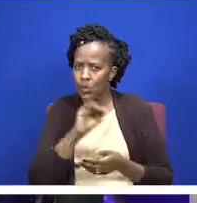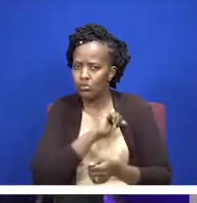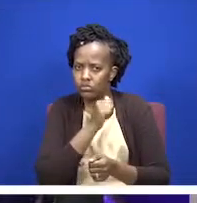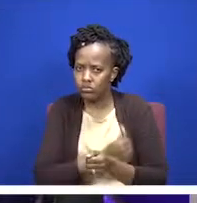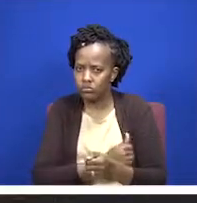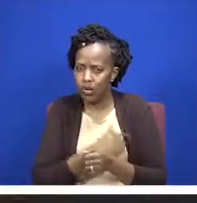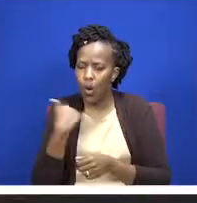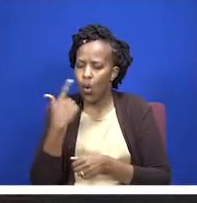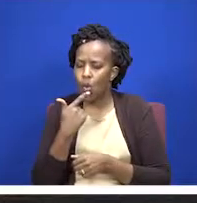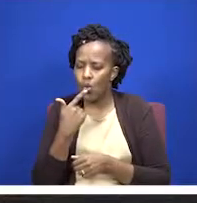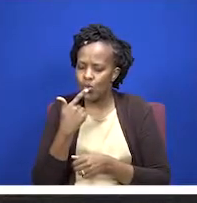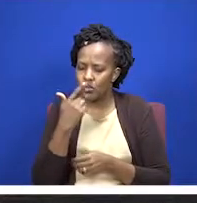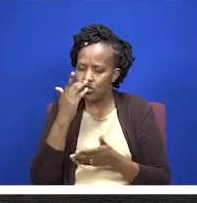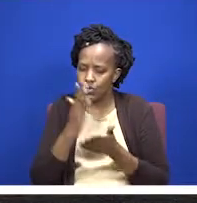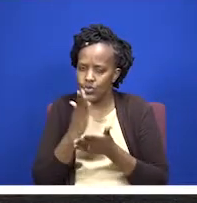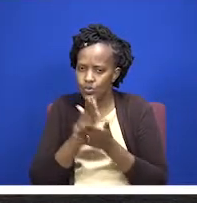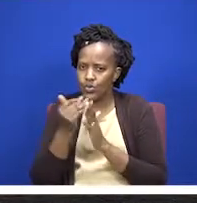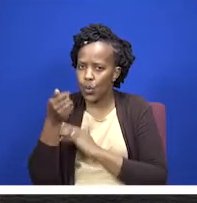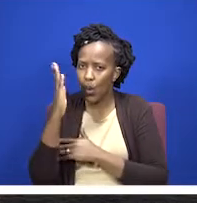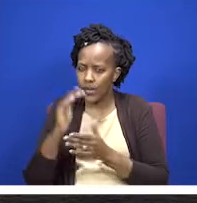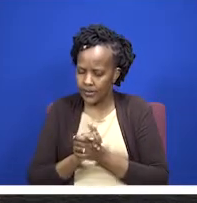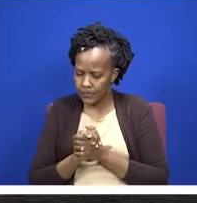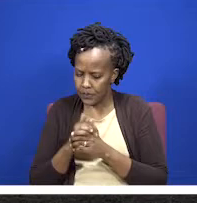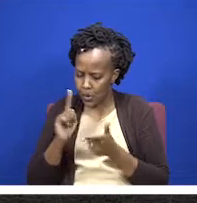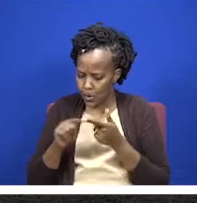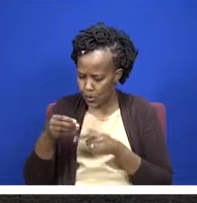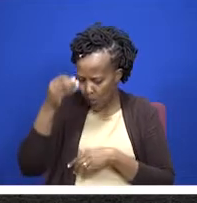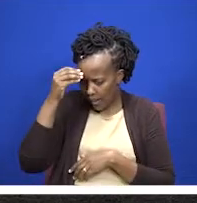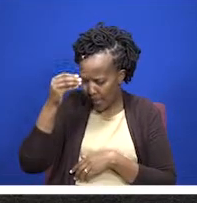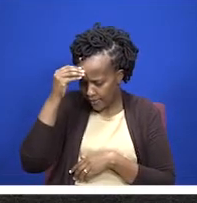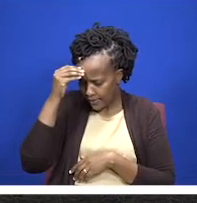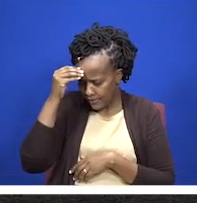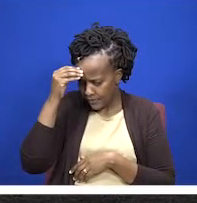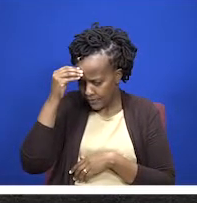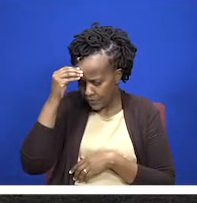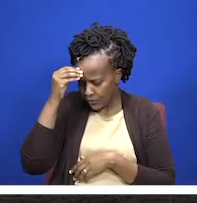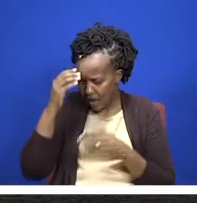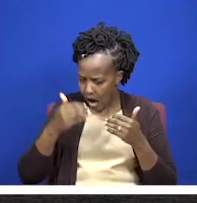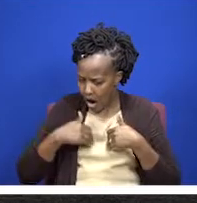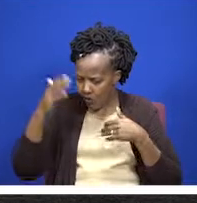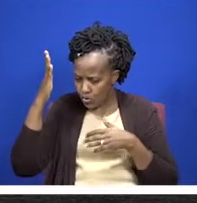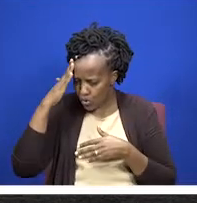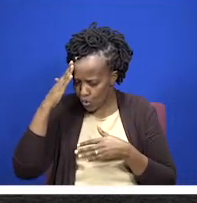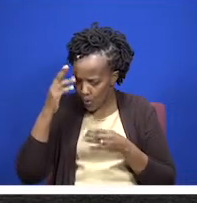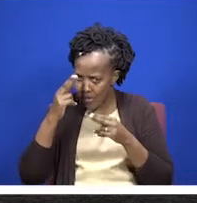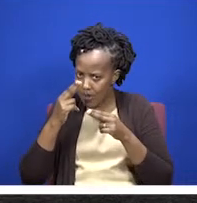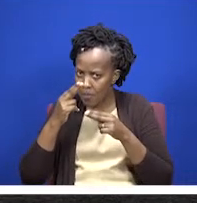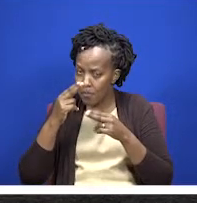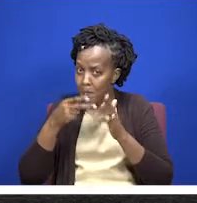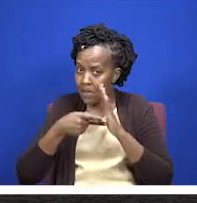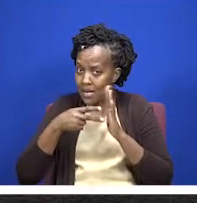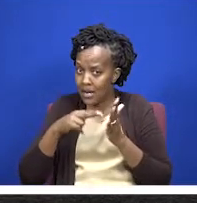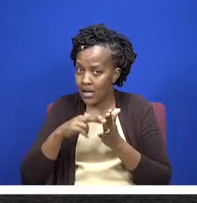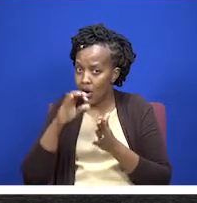the real God. And to learn about this, we have to know the meaning of Adonai.